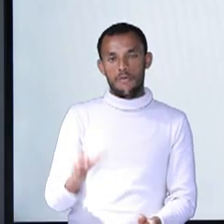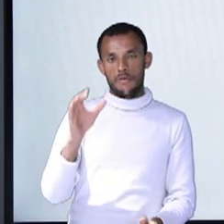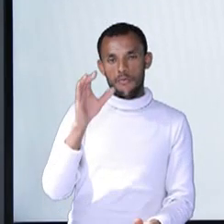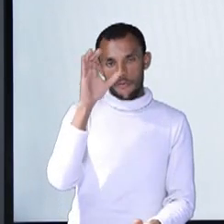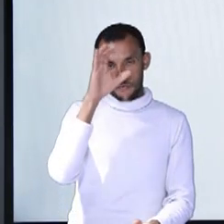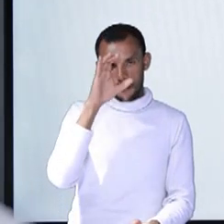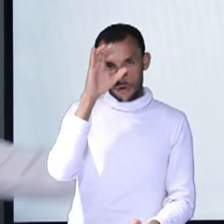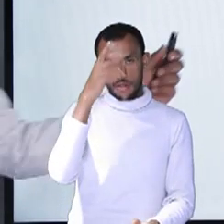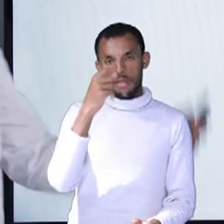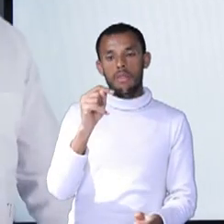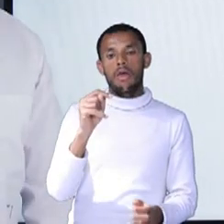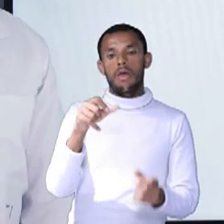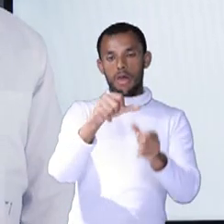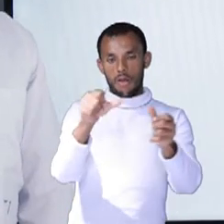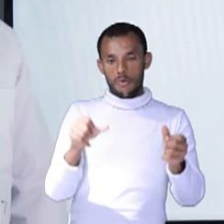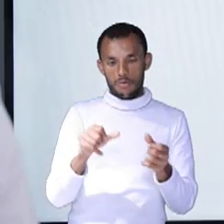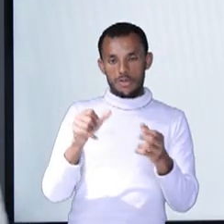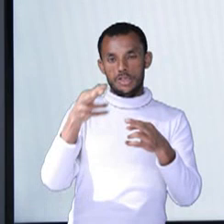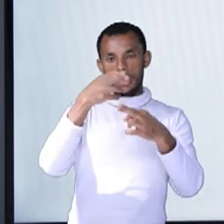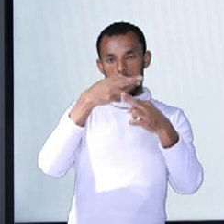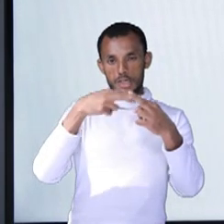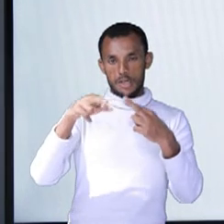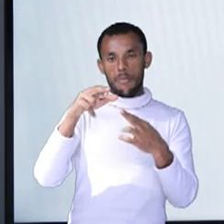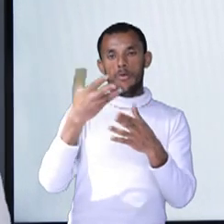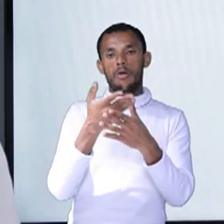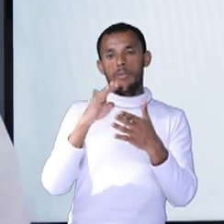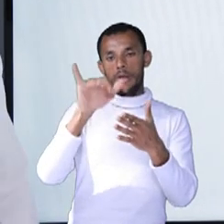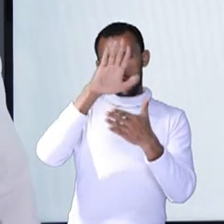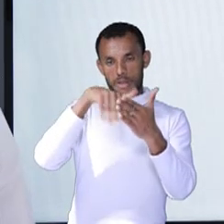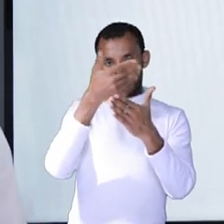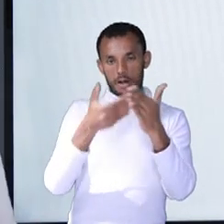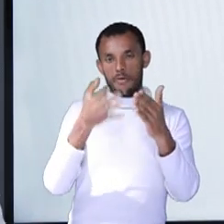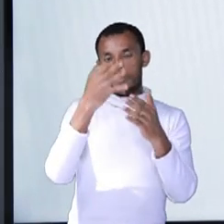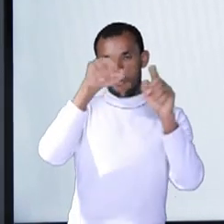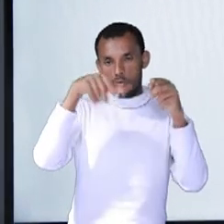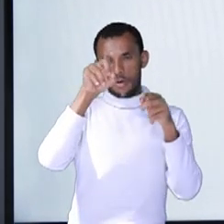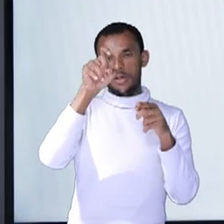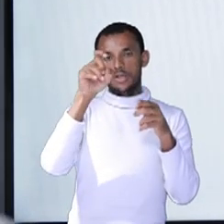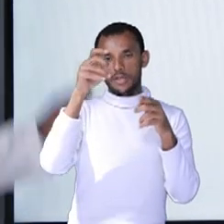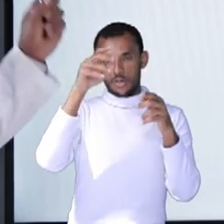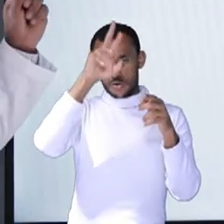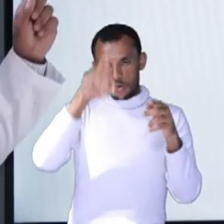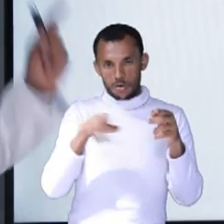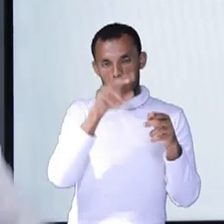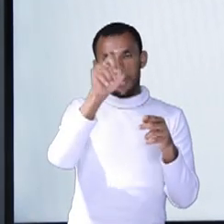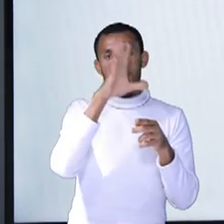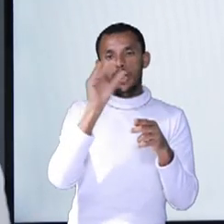Find the area of the region bounded by the graph of f of x equal to square root of x